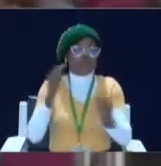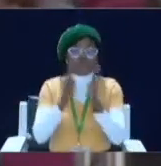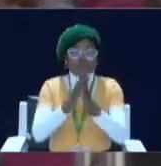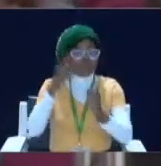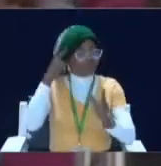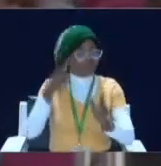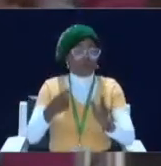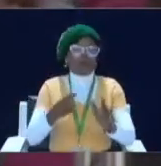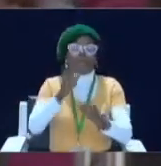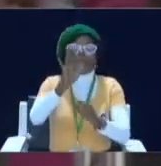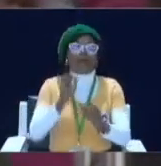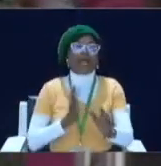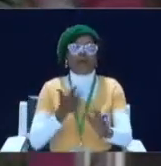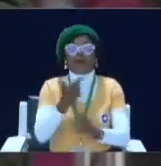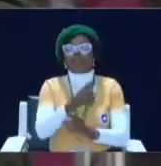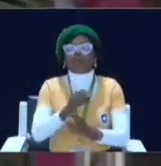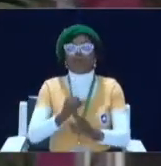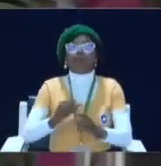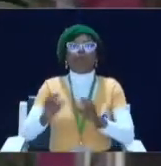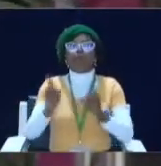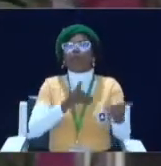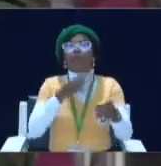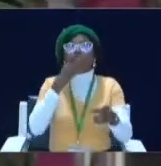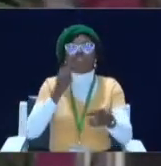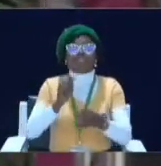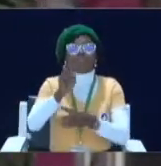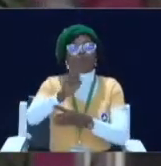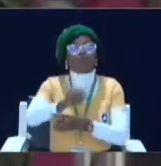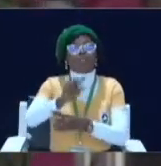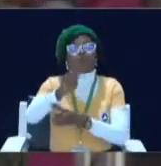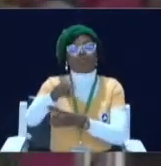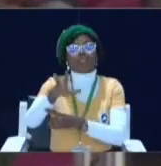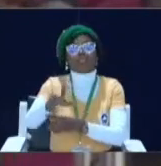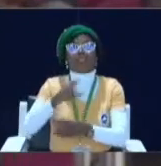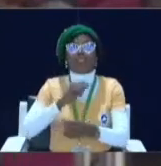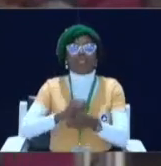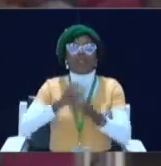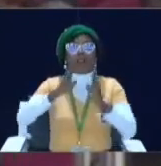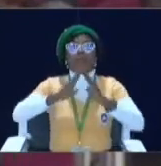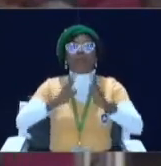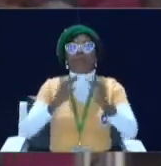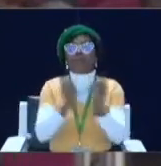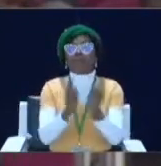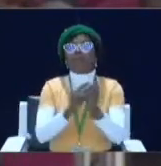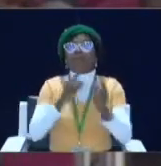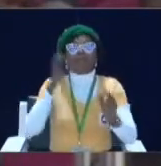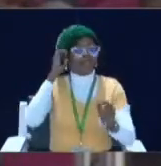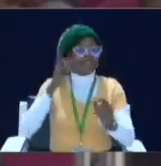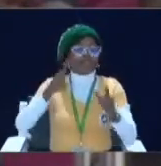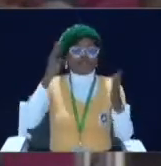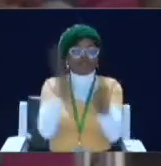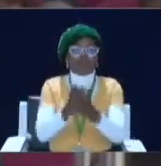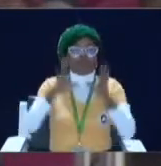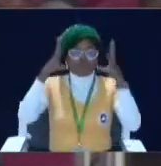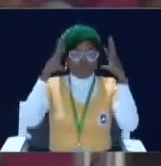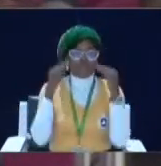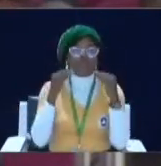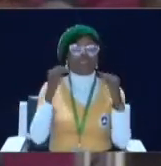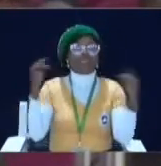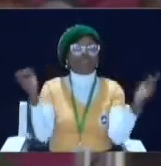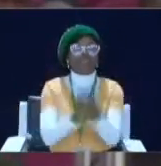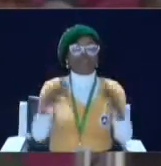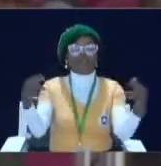during the August 2023 convention. Since then, he stopped experiencing the pain. Praise